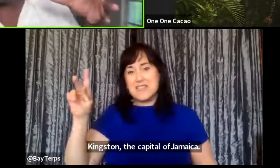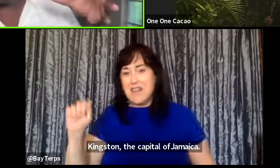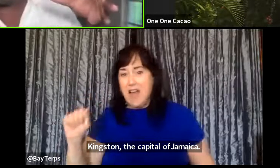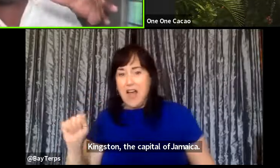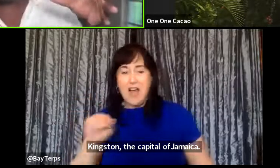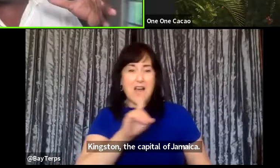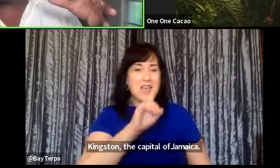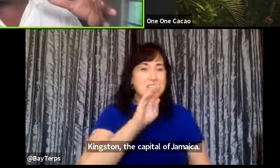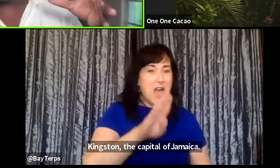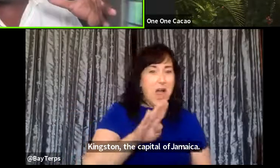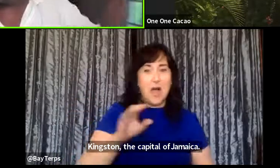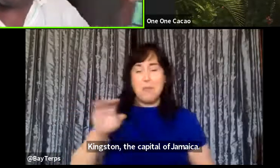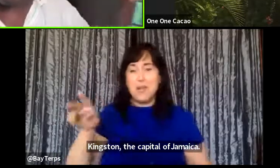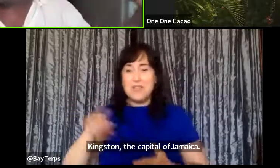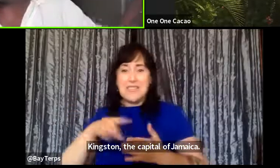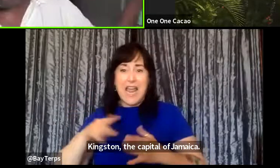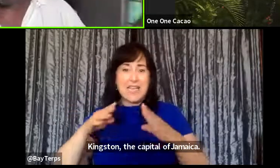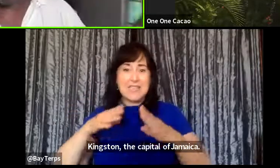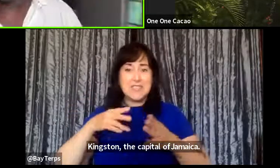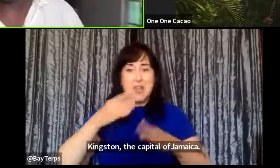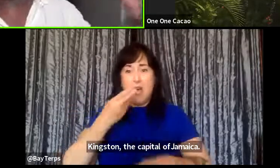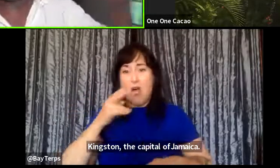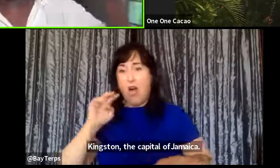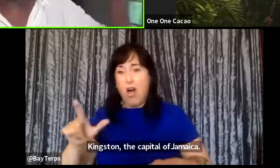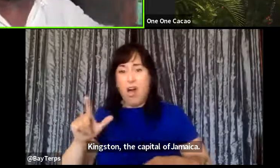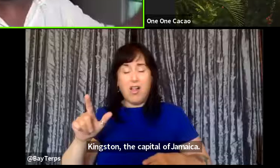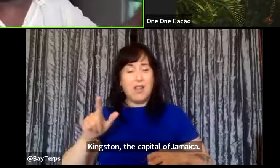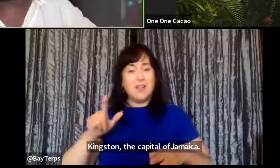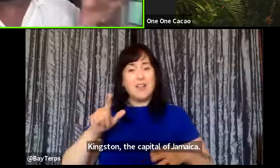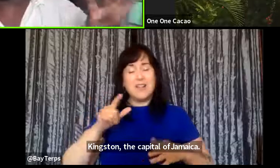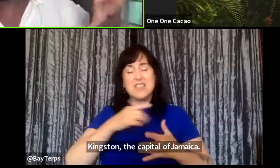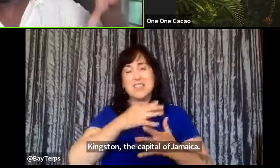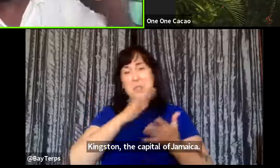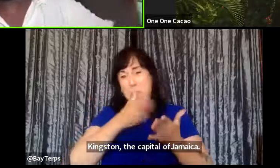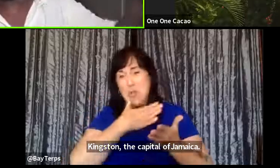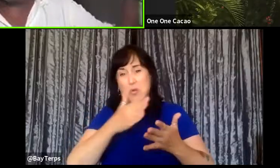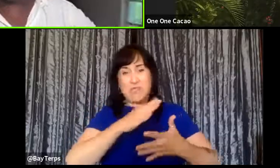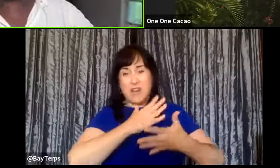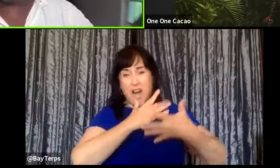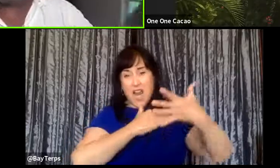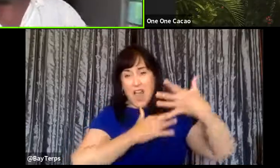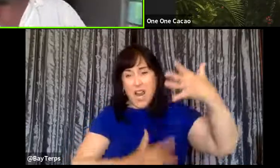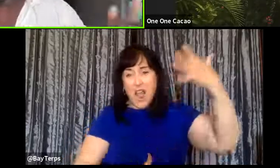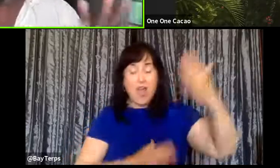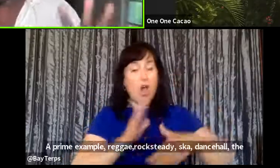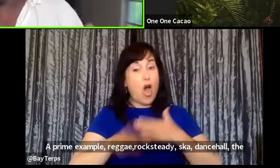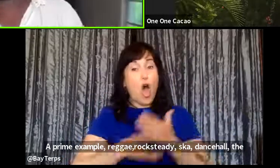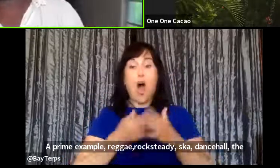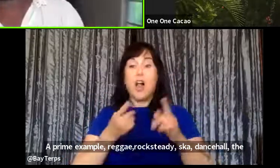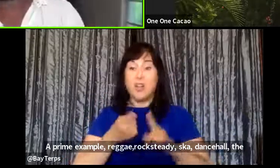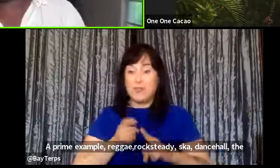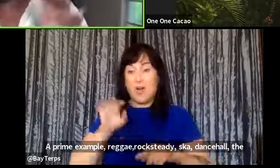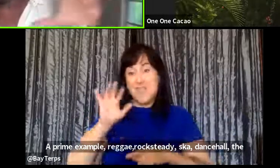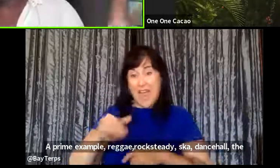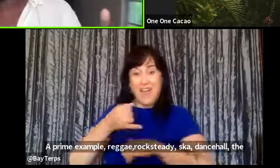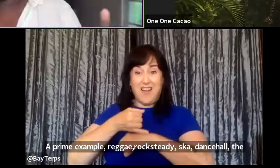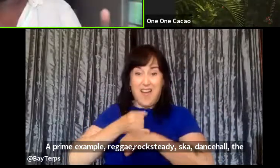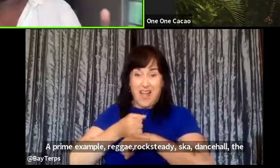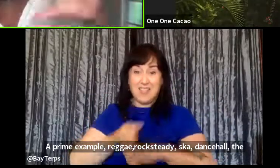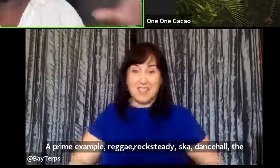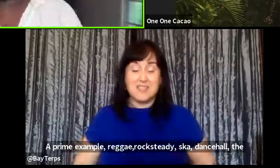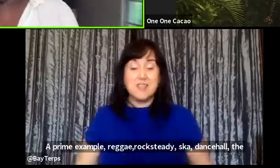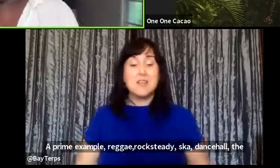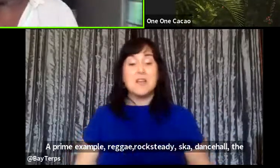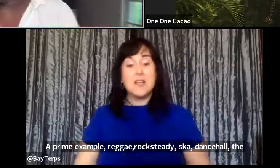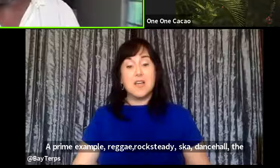dancehall. Beth, the list goes on in terms of musical forms which have come out of this island. But we're